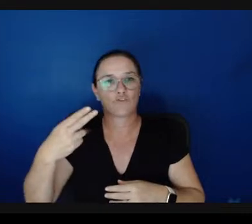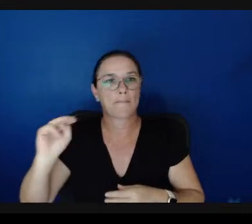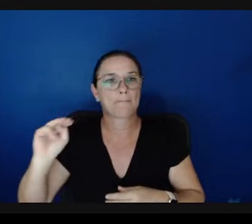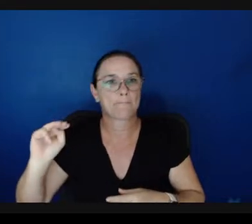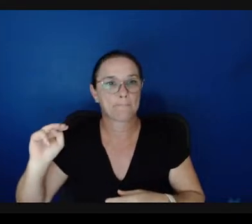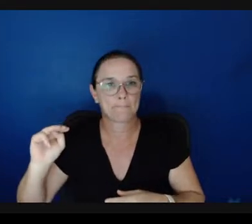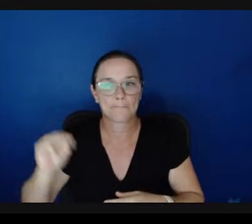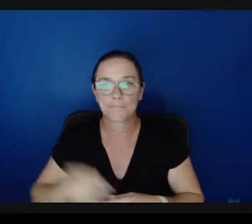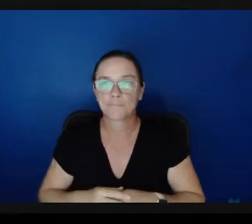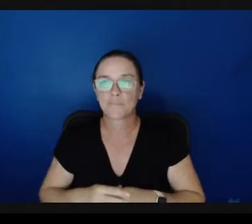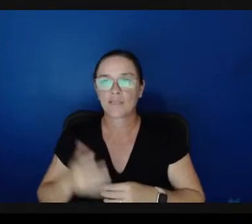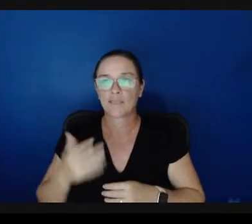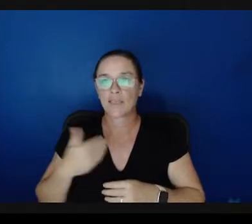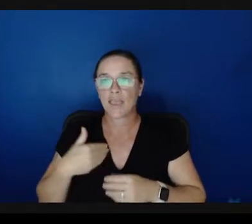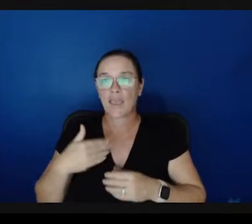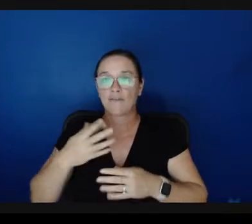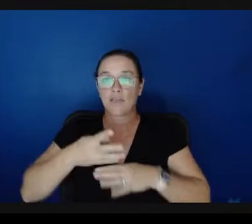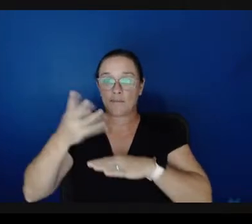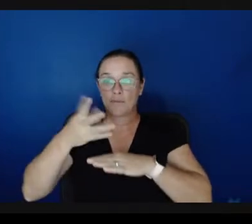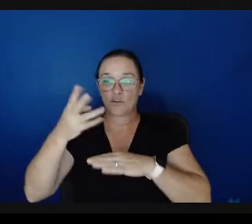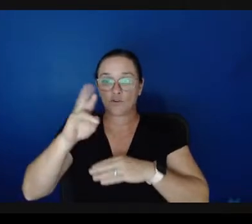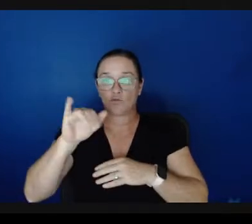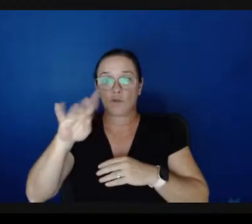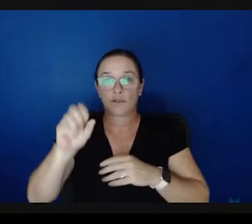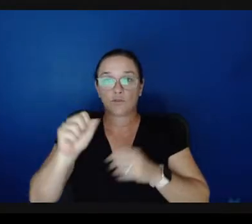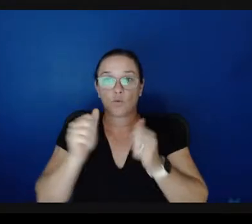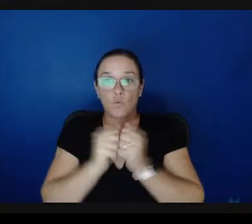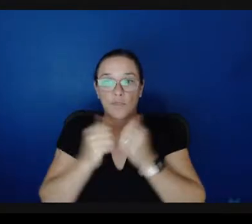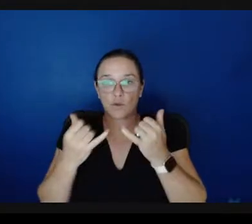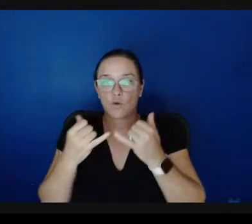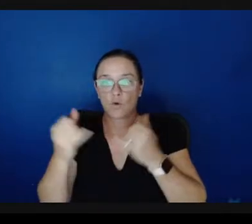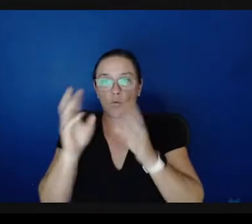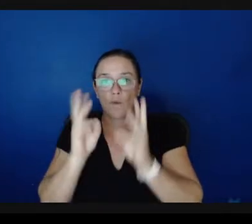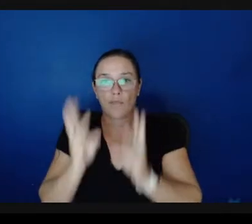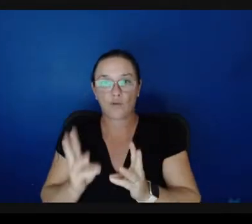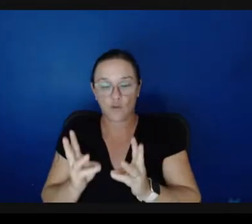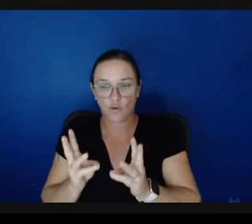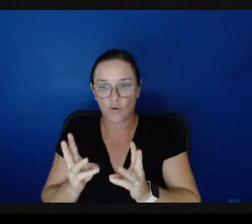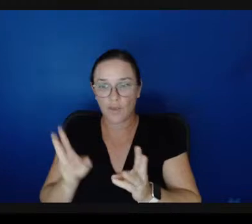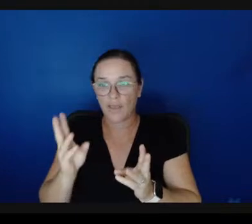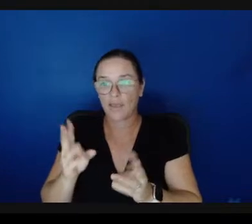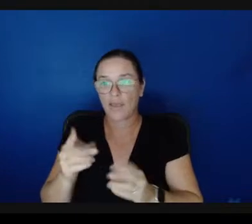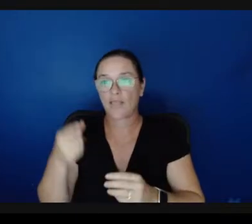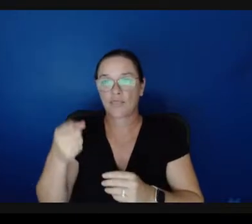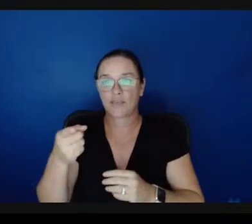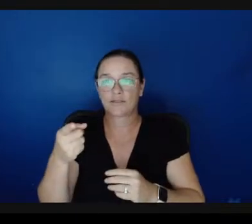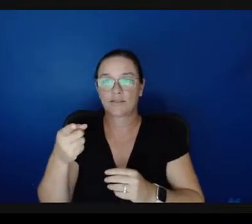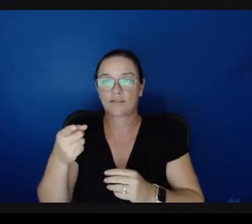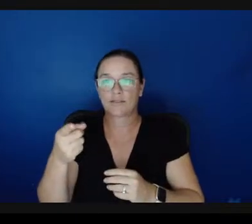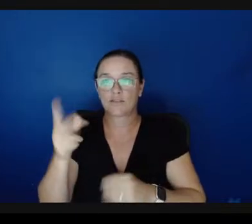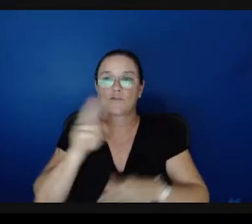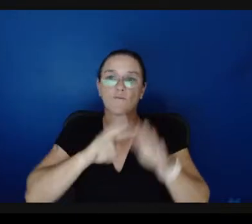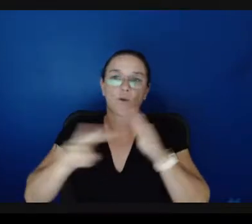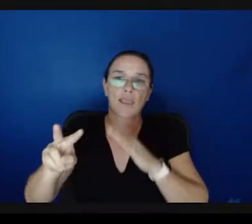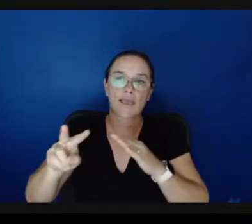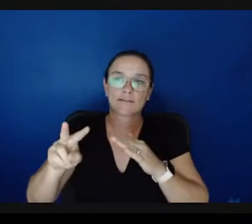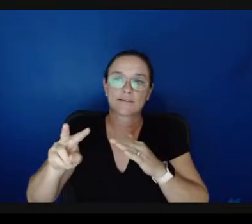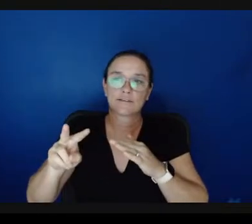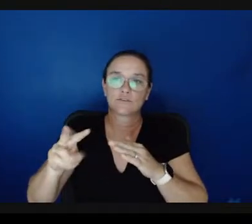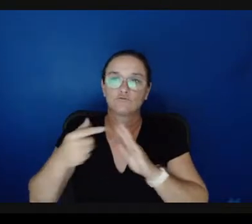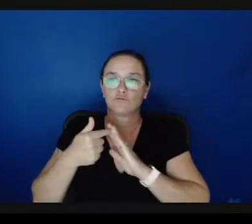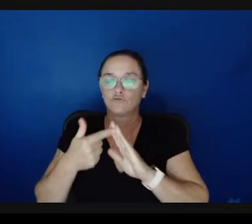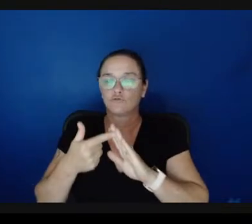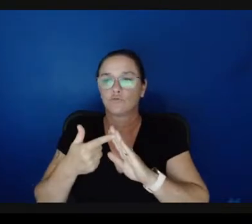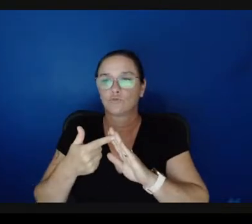the emission rates from the volcano with the current weather conditions. And this is a resulting forecast showing